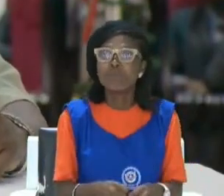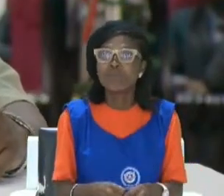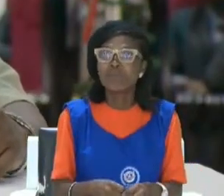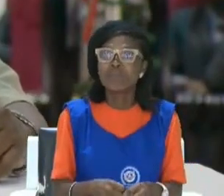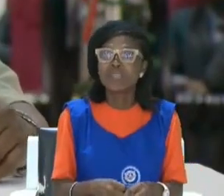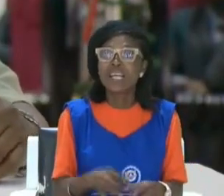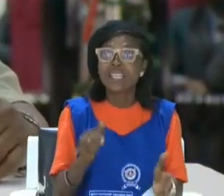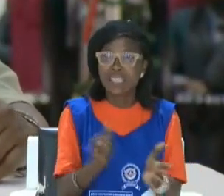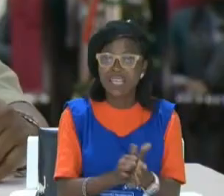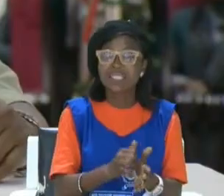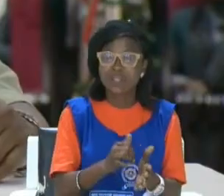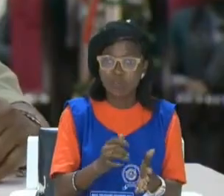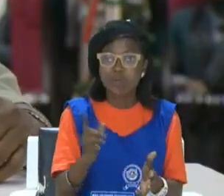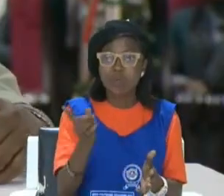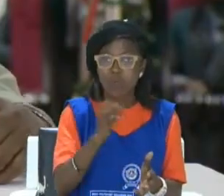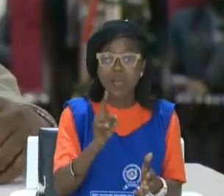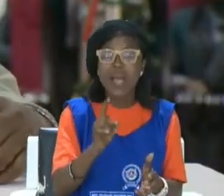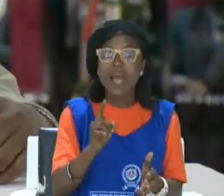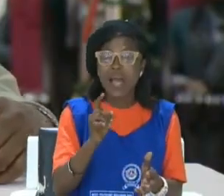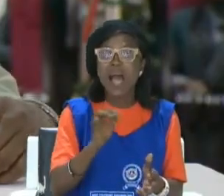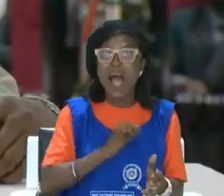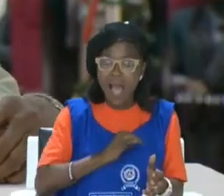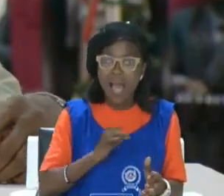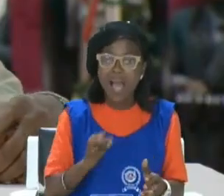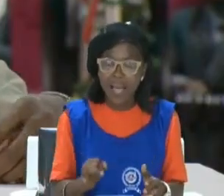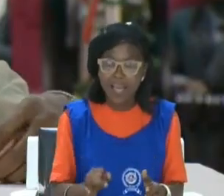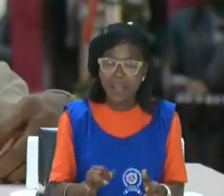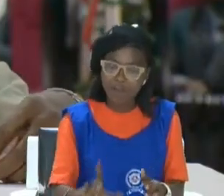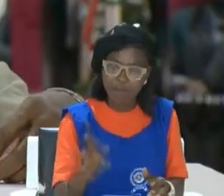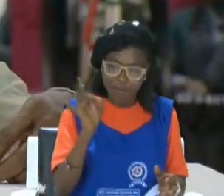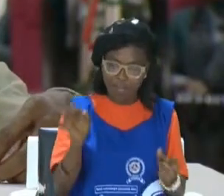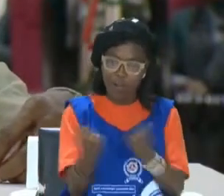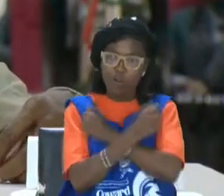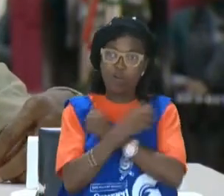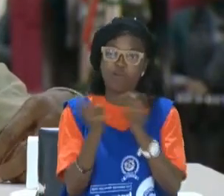That's when I fell in love with Kirikiri prison.